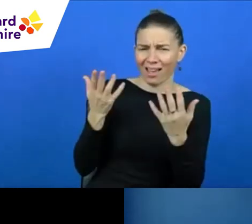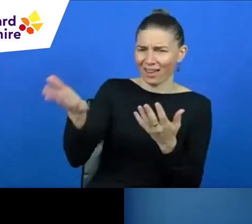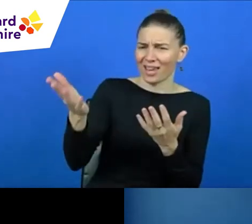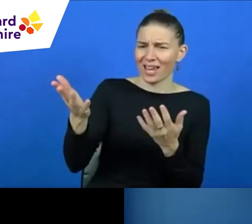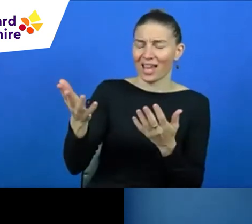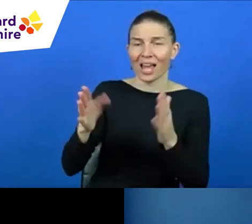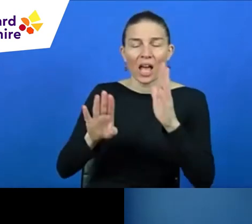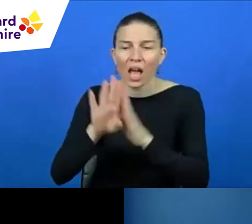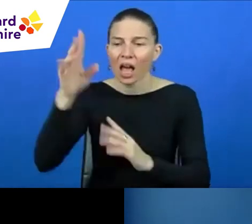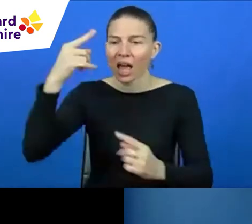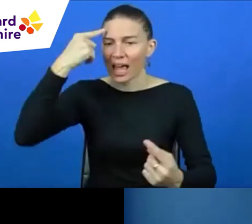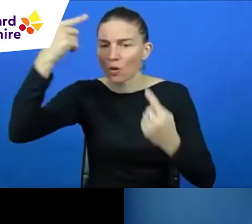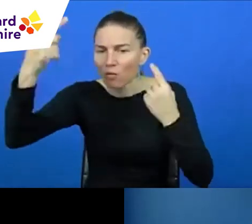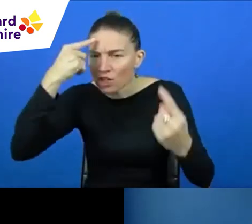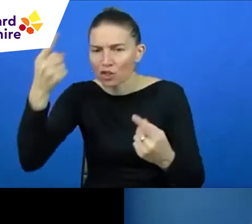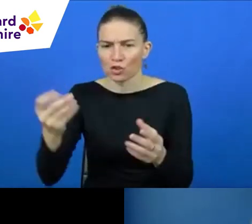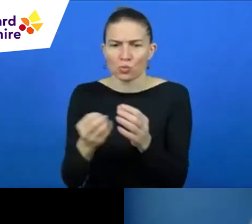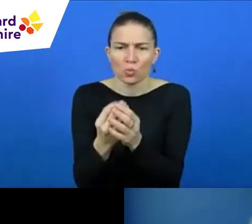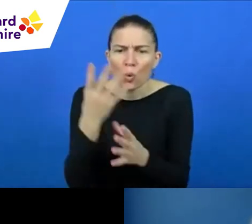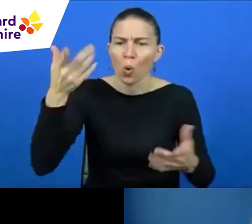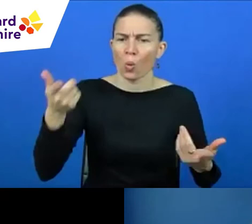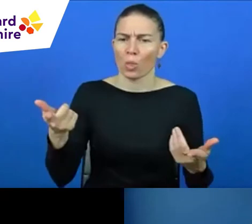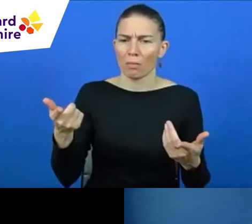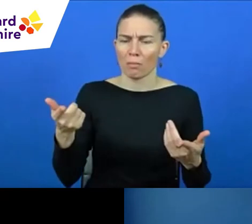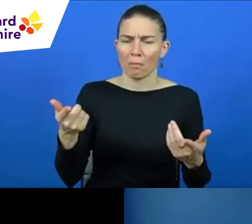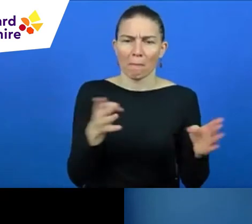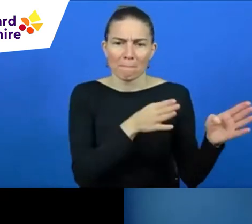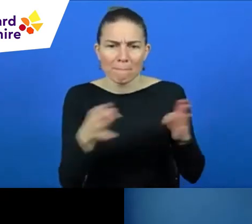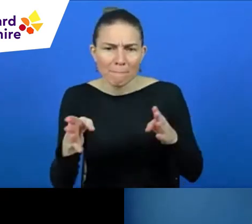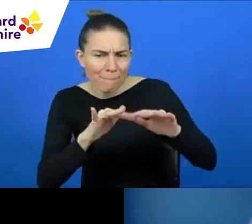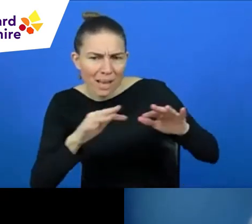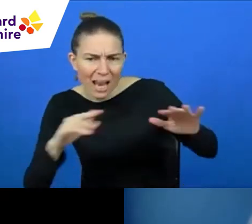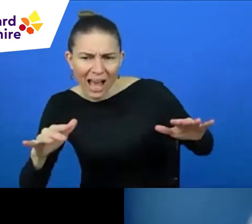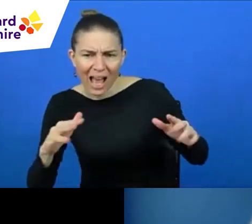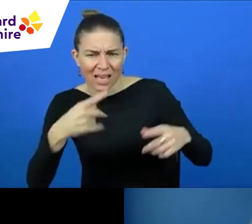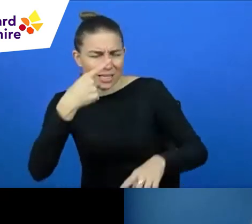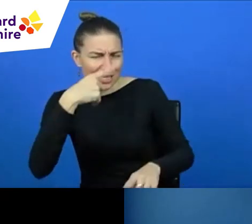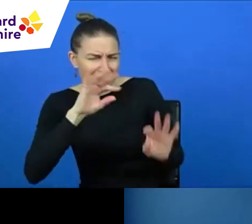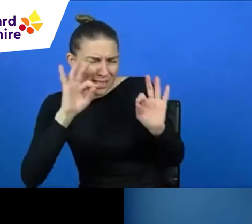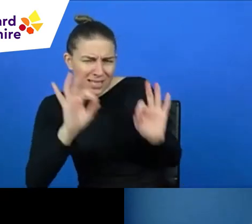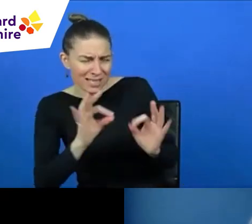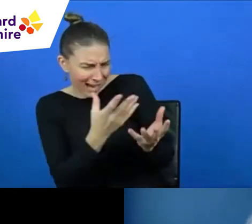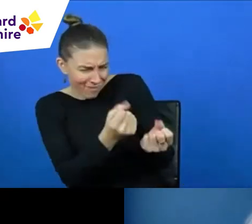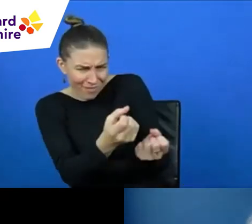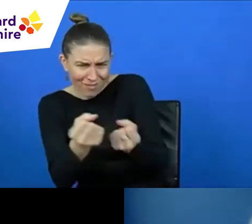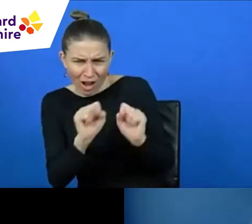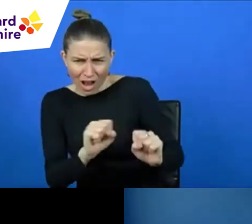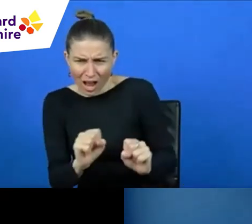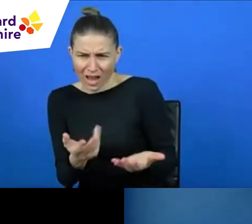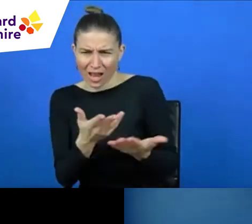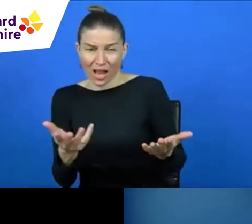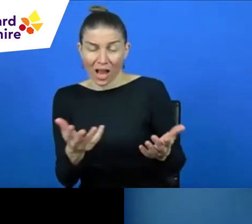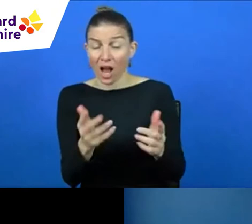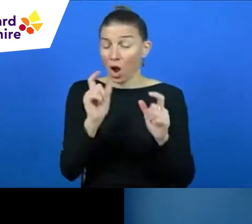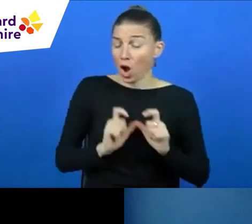differentiation, talent, customer, I do not understand. And that's why we called it the Valuable 500. We are valuable to business as a